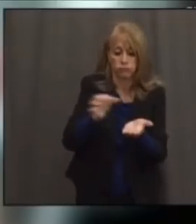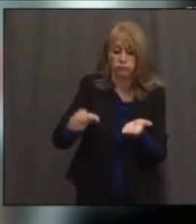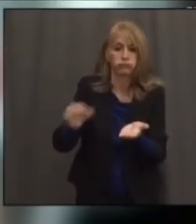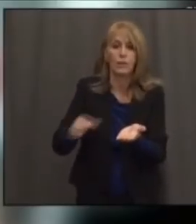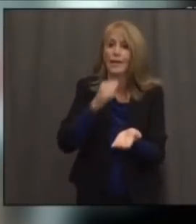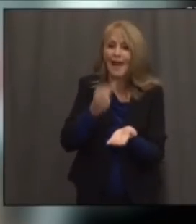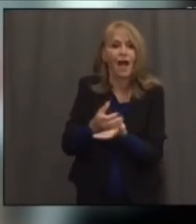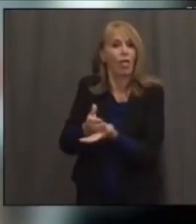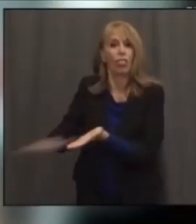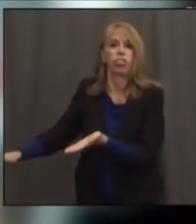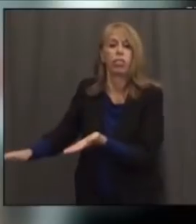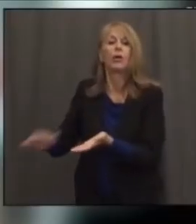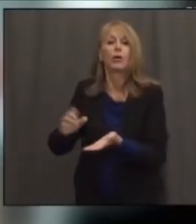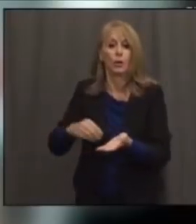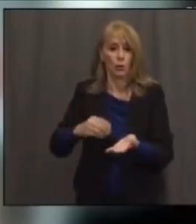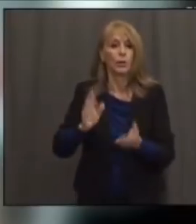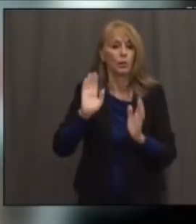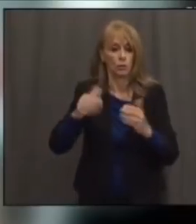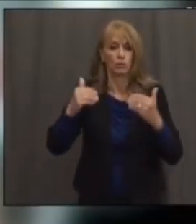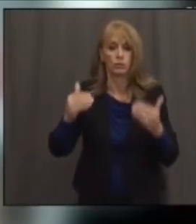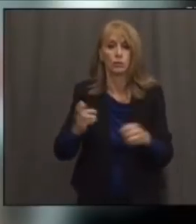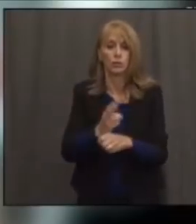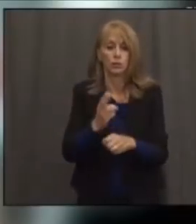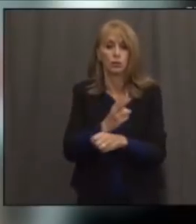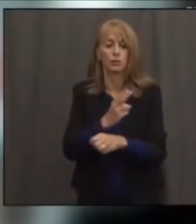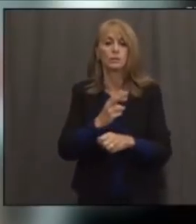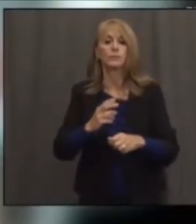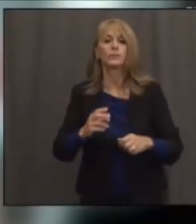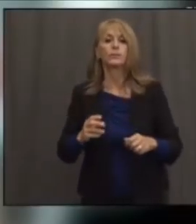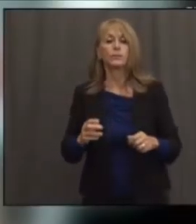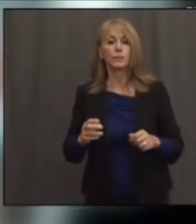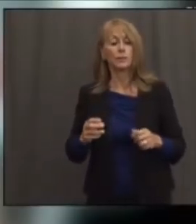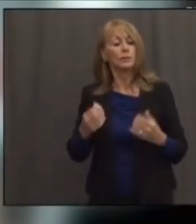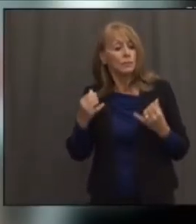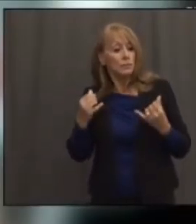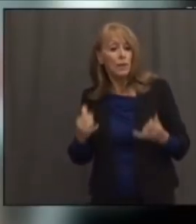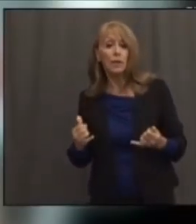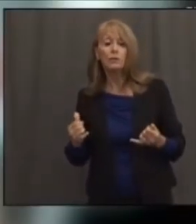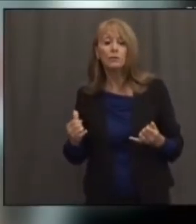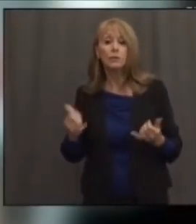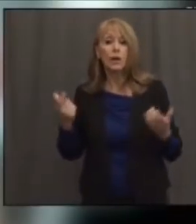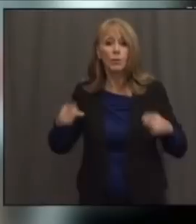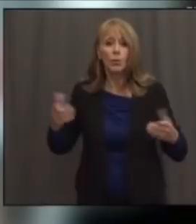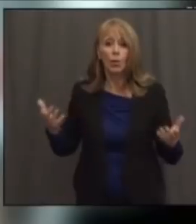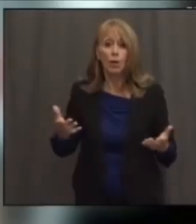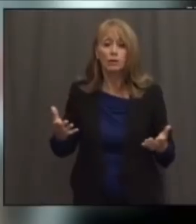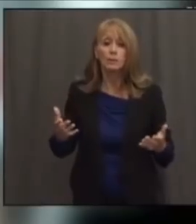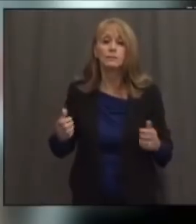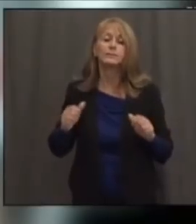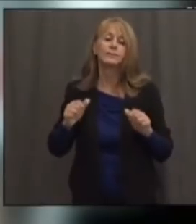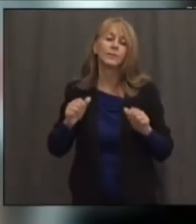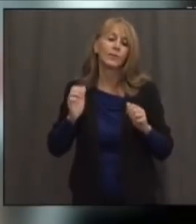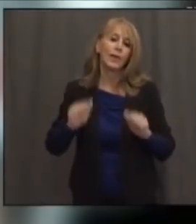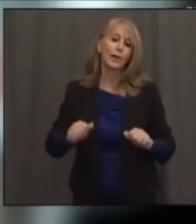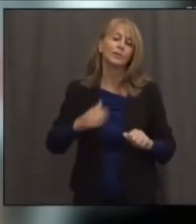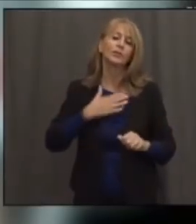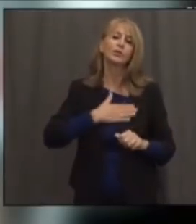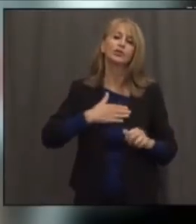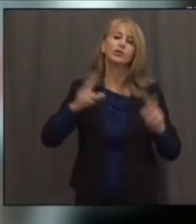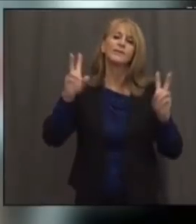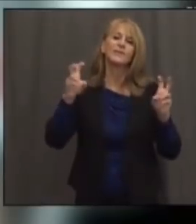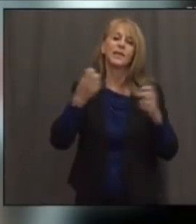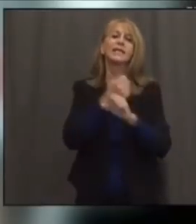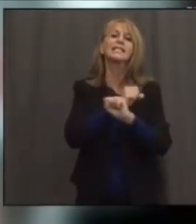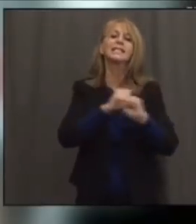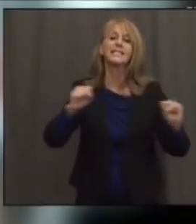use. And for all of these reasons, I think that, we're likely to enjoy, a very safe summer. I think